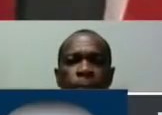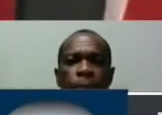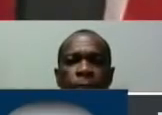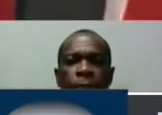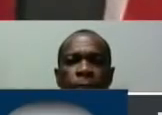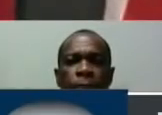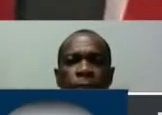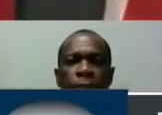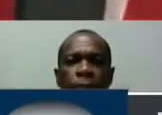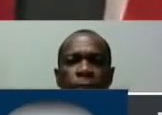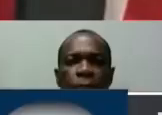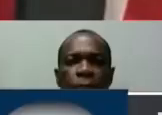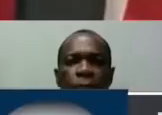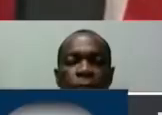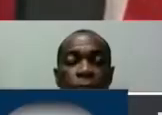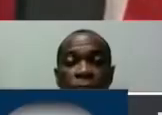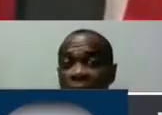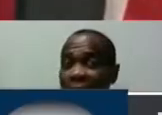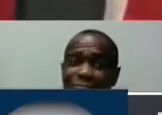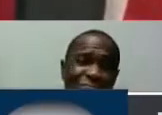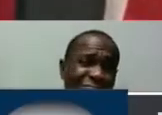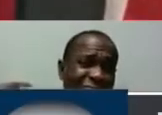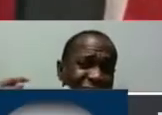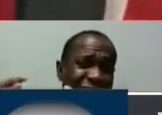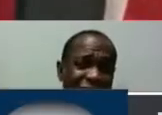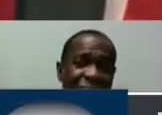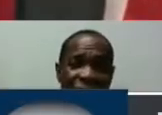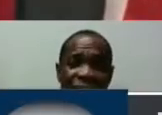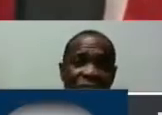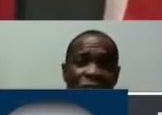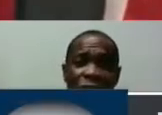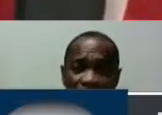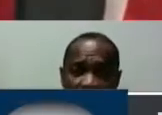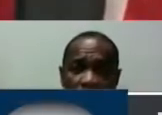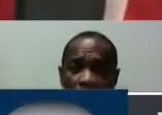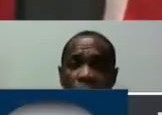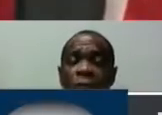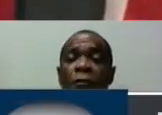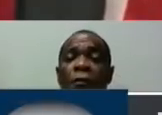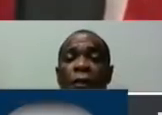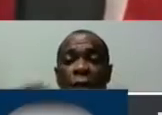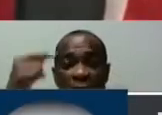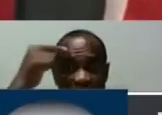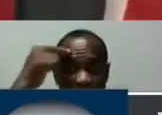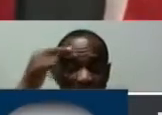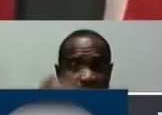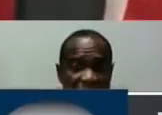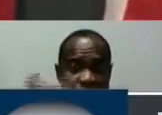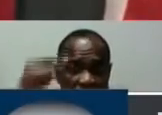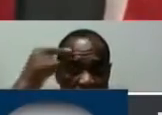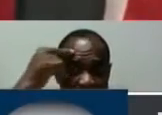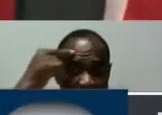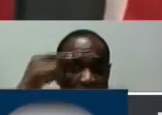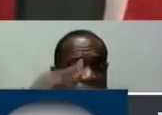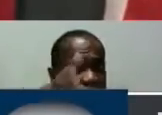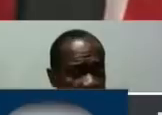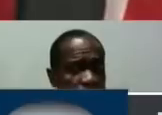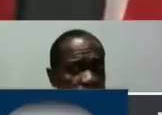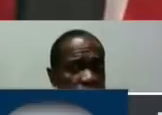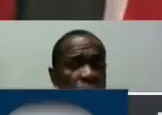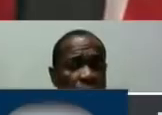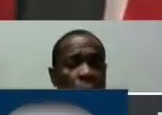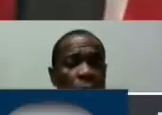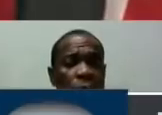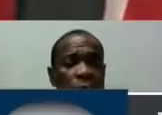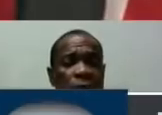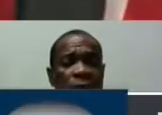From the very onset of these challenges, the central government have been involved with the Tobago House of Assembly